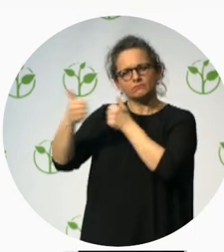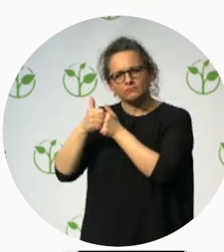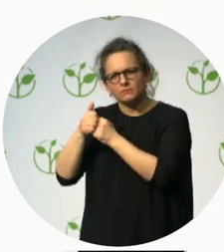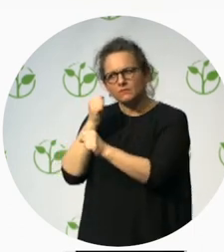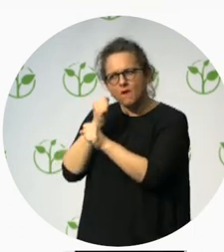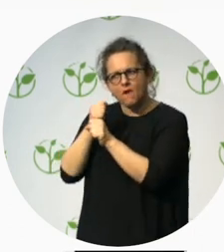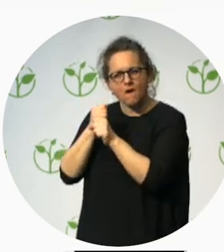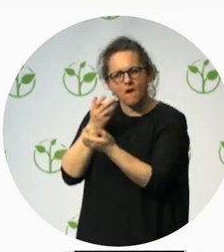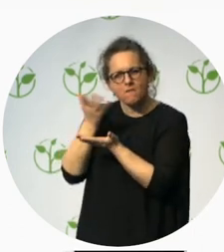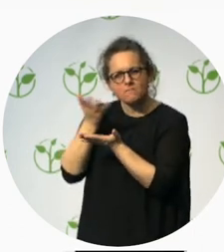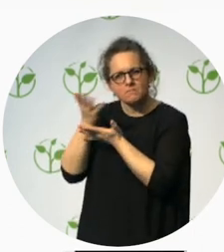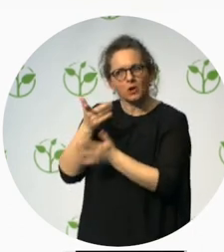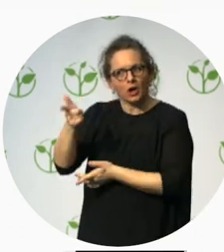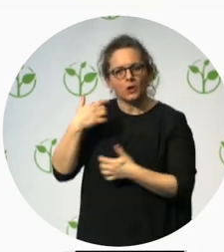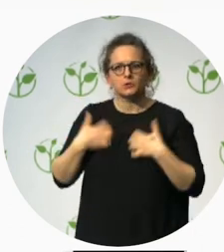years, some